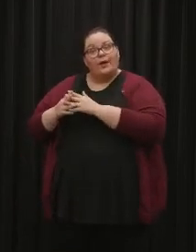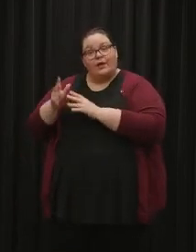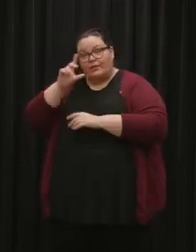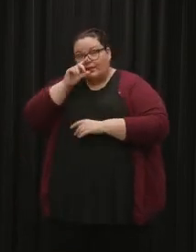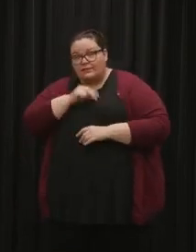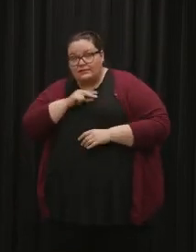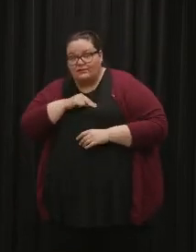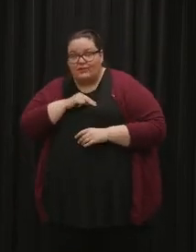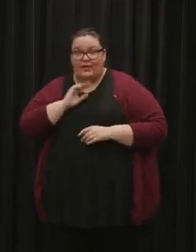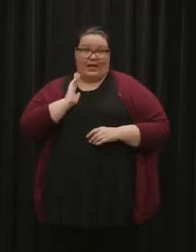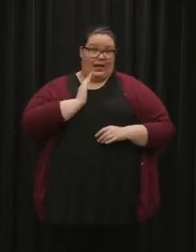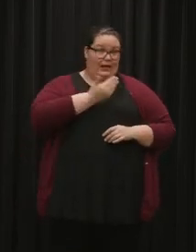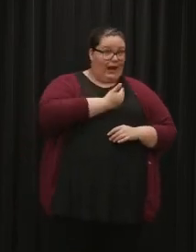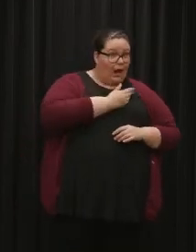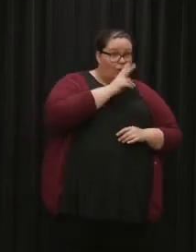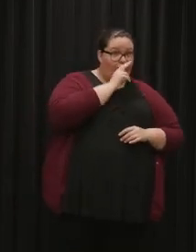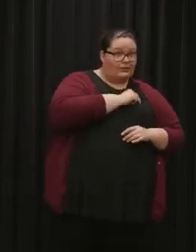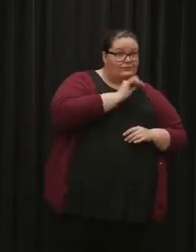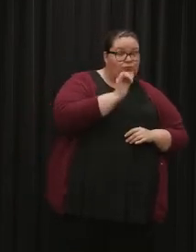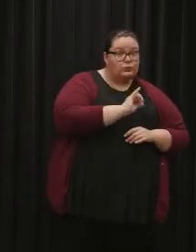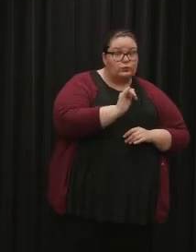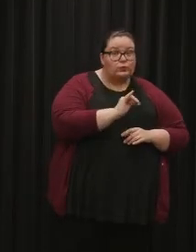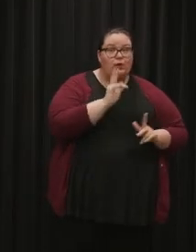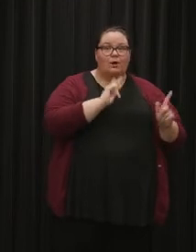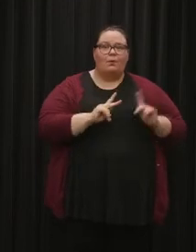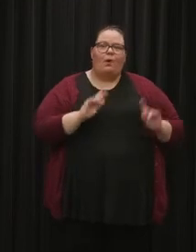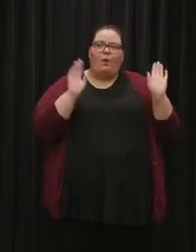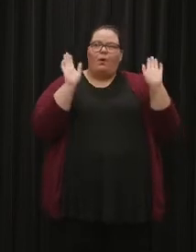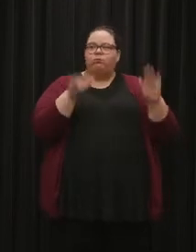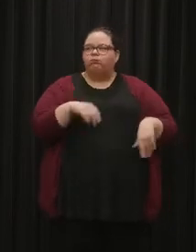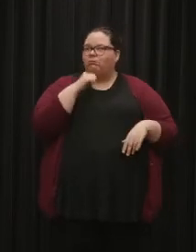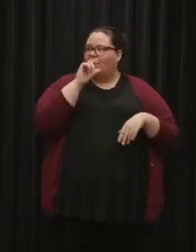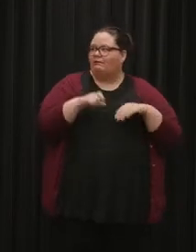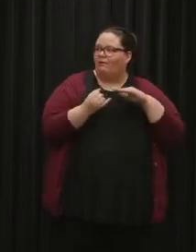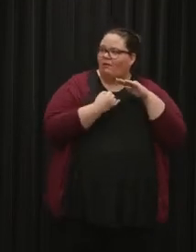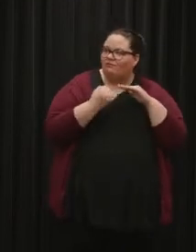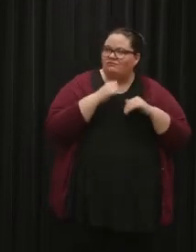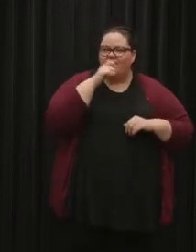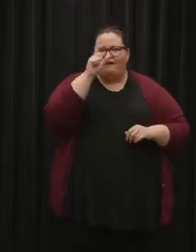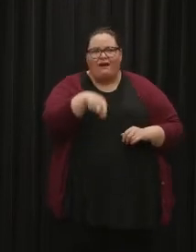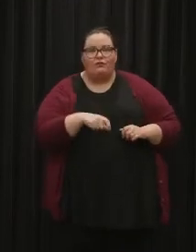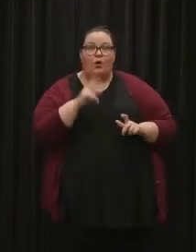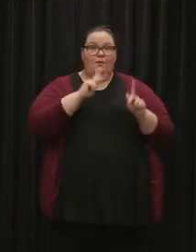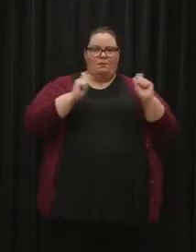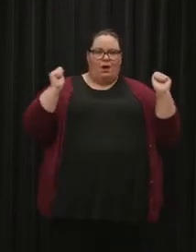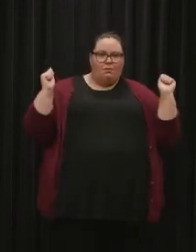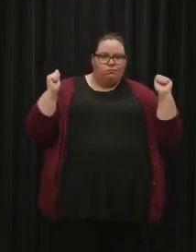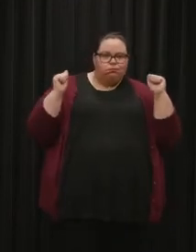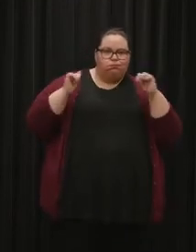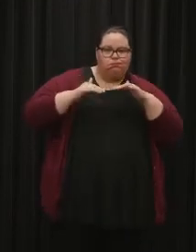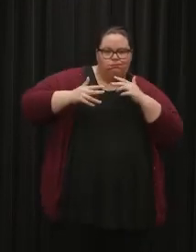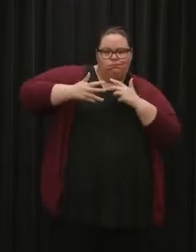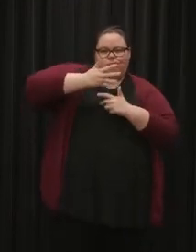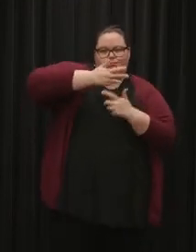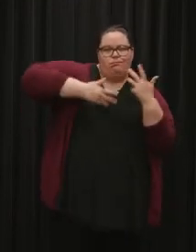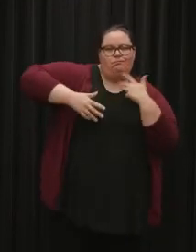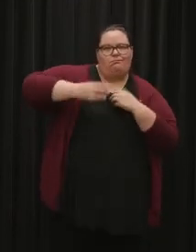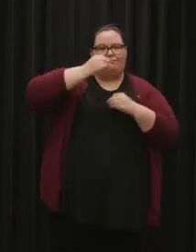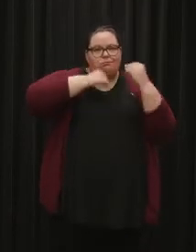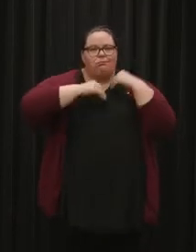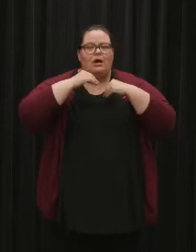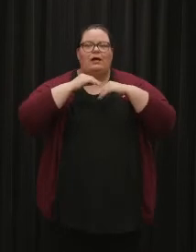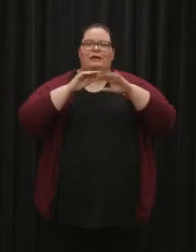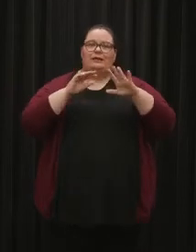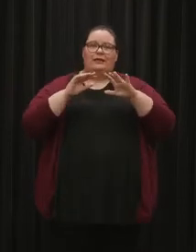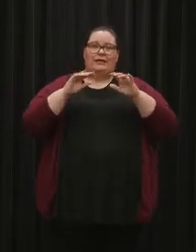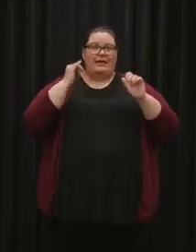Thanksgiving, included, where people failed to self-isolate or had many large numbers of close contacts. So we know that